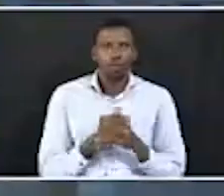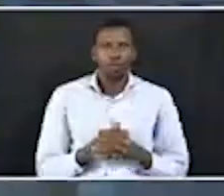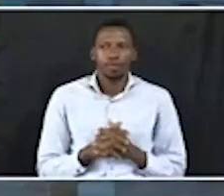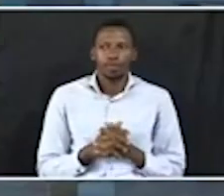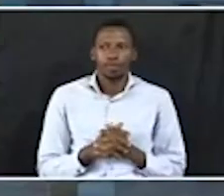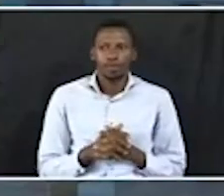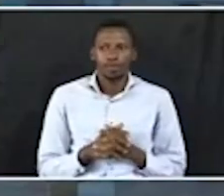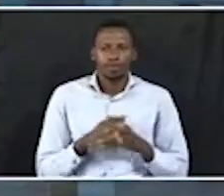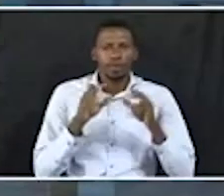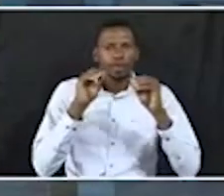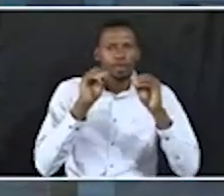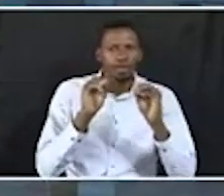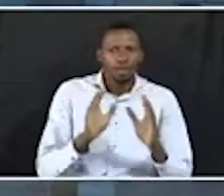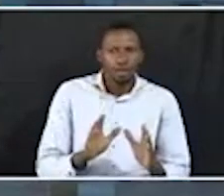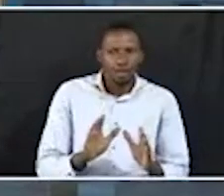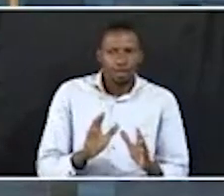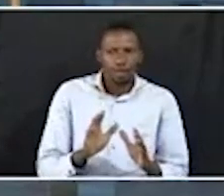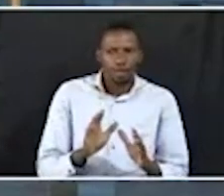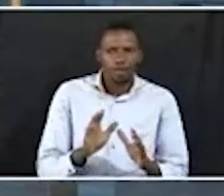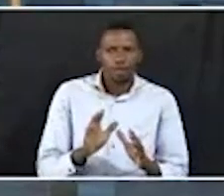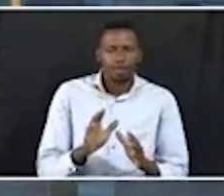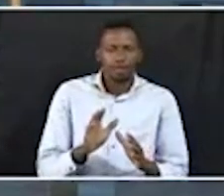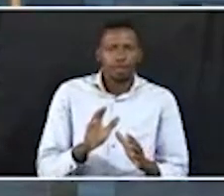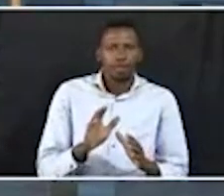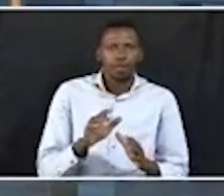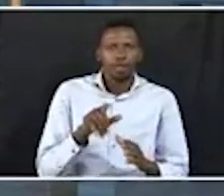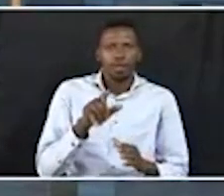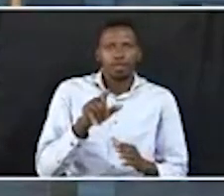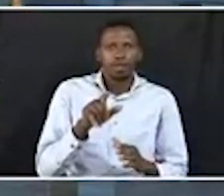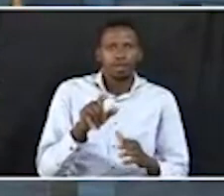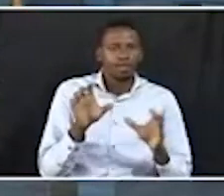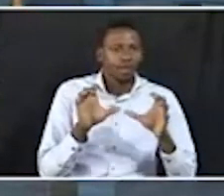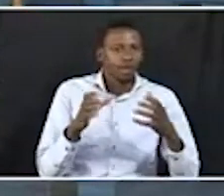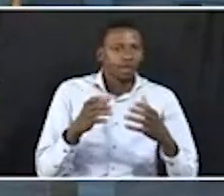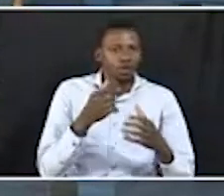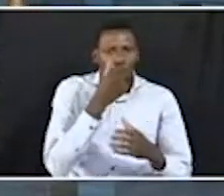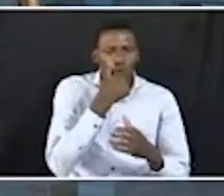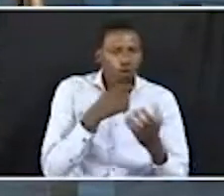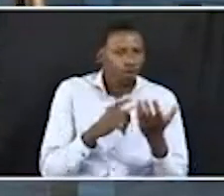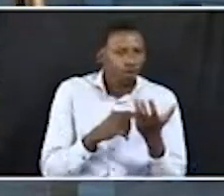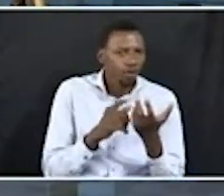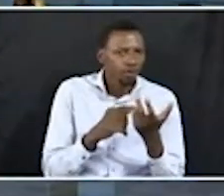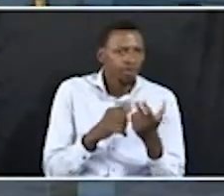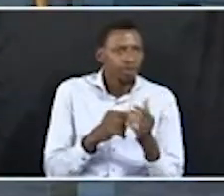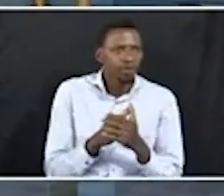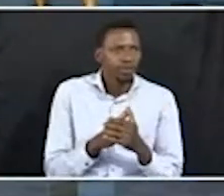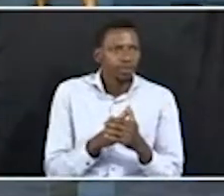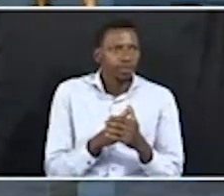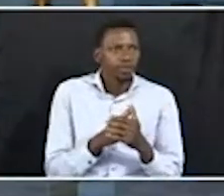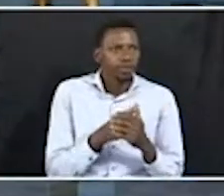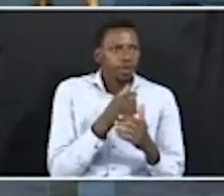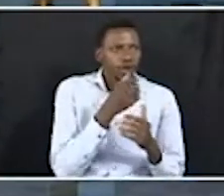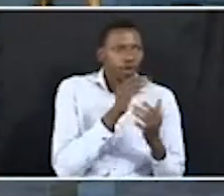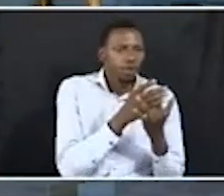Teacher, how old are kindergarten class? I know somebody may be asking that. We are between the age of